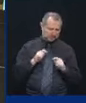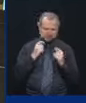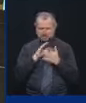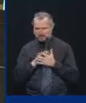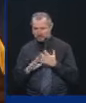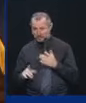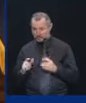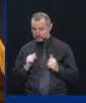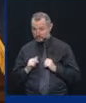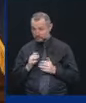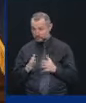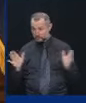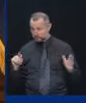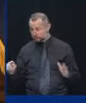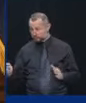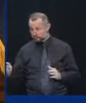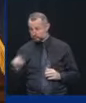well?